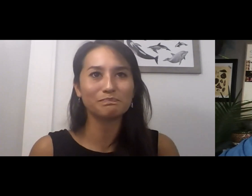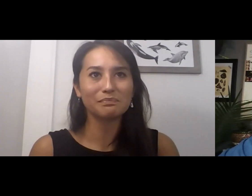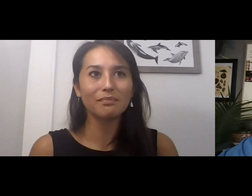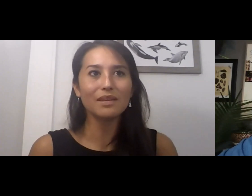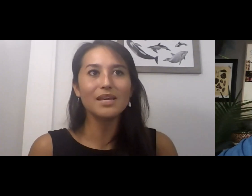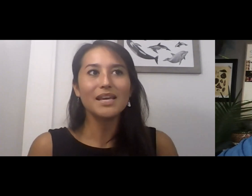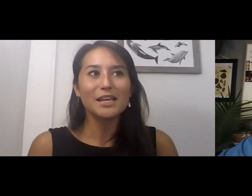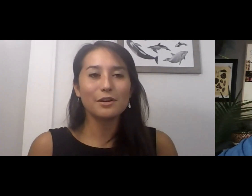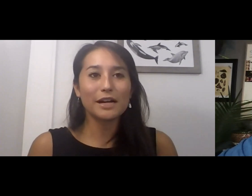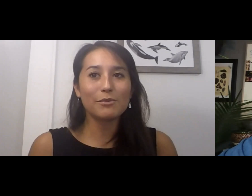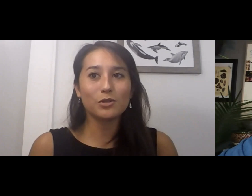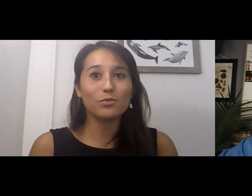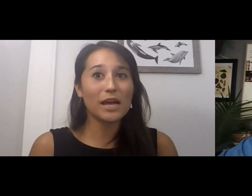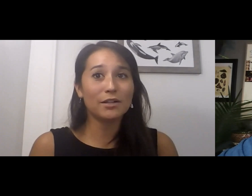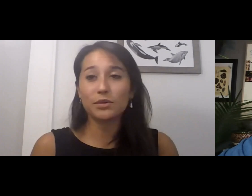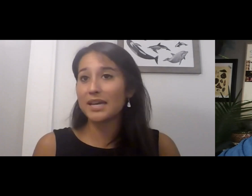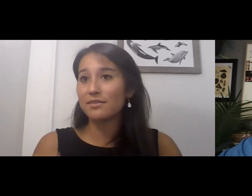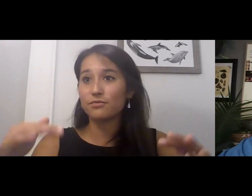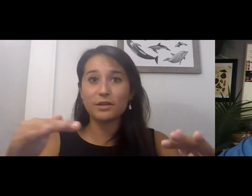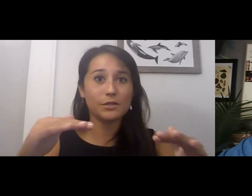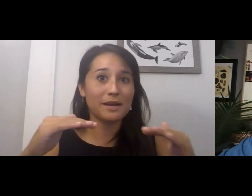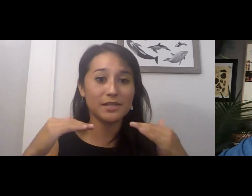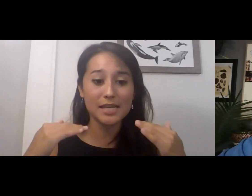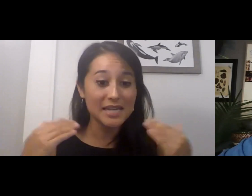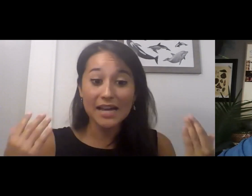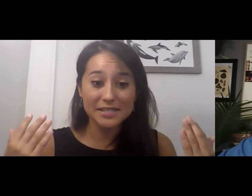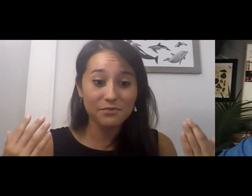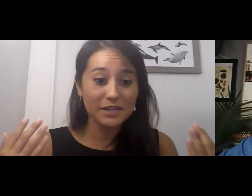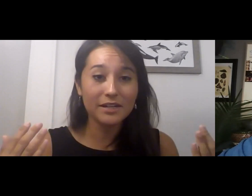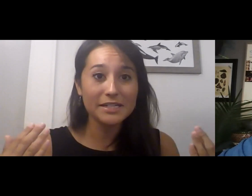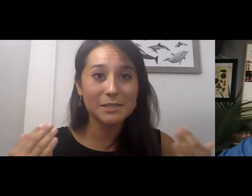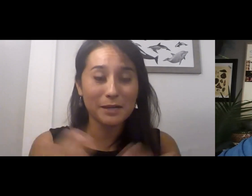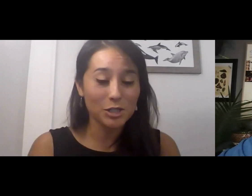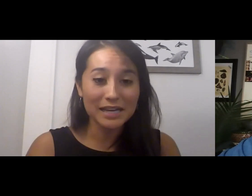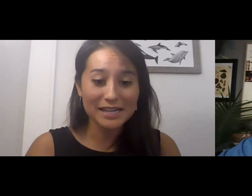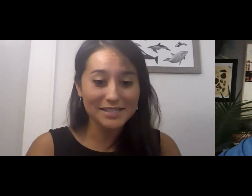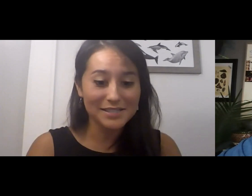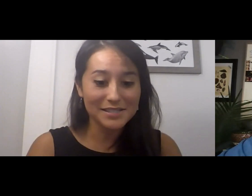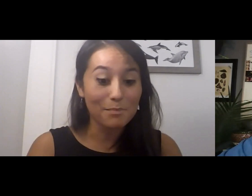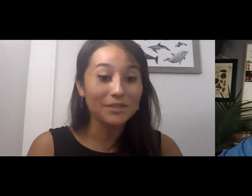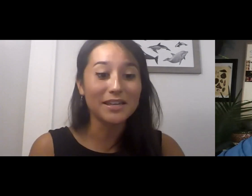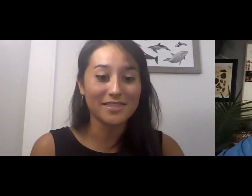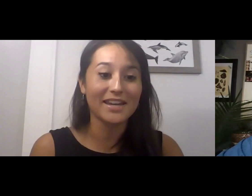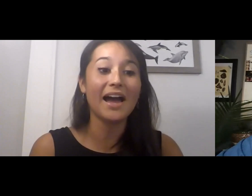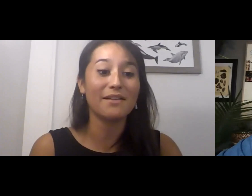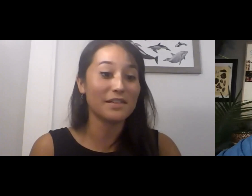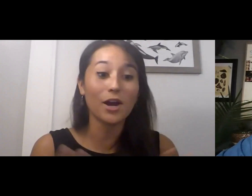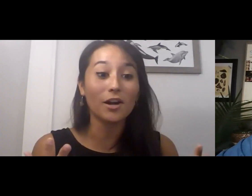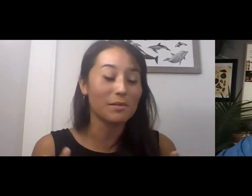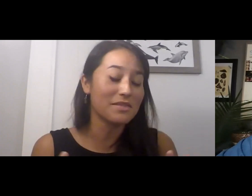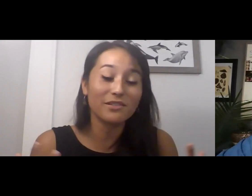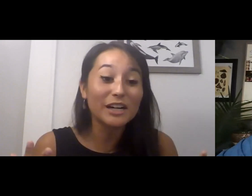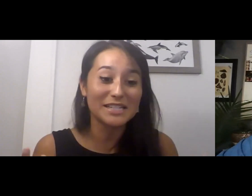so they're able to echolocate and feel those bounces. And it's a very specialized ability that they have.